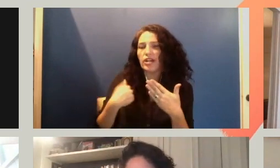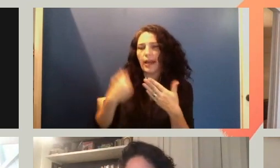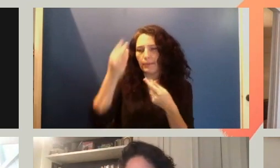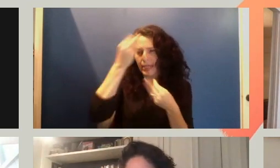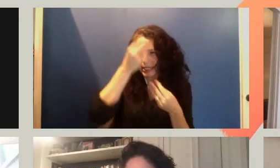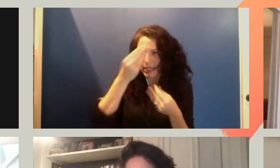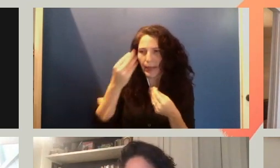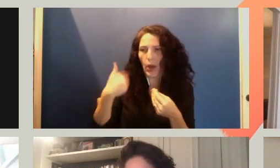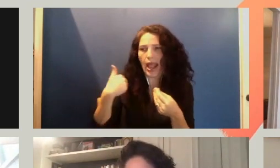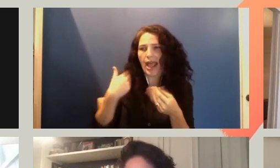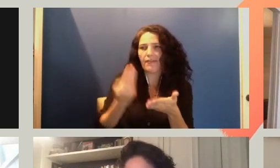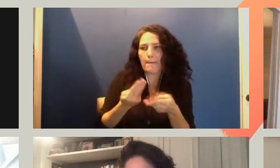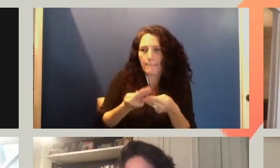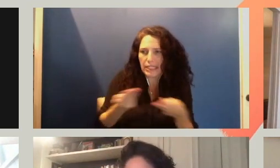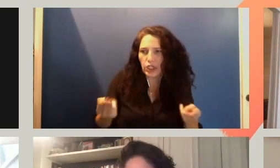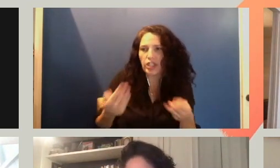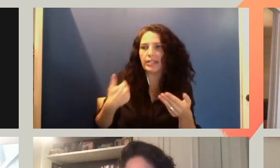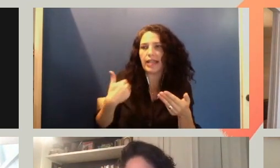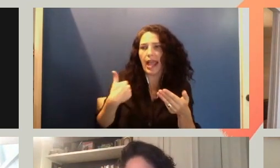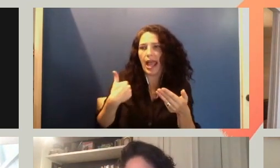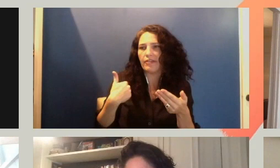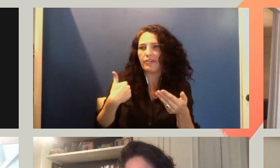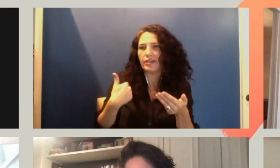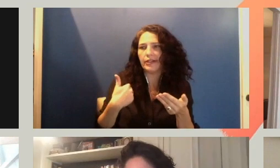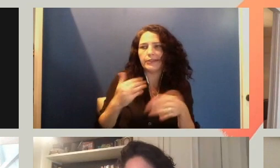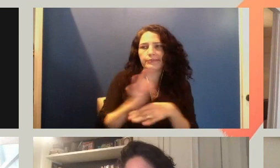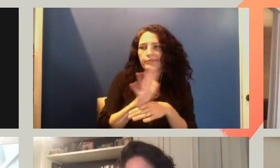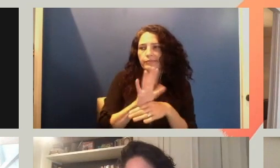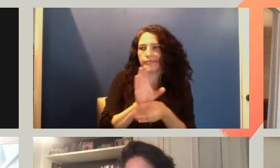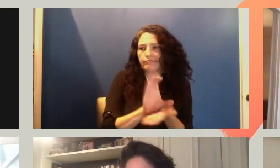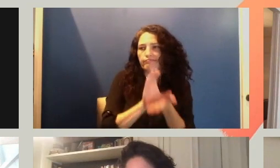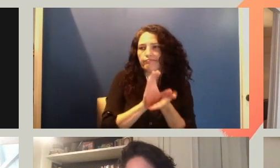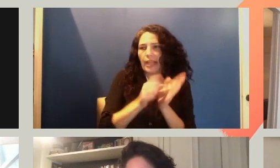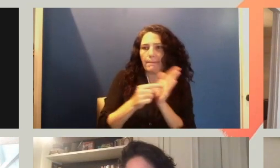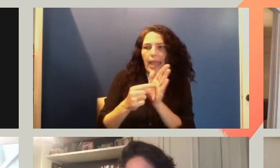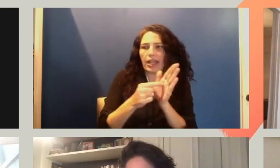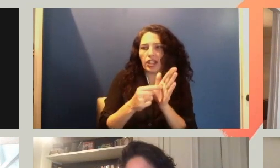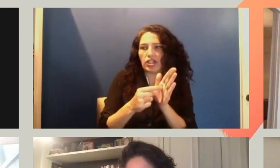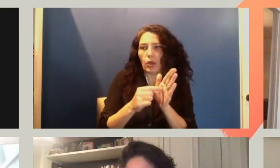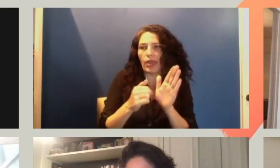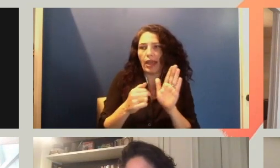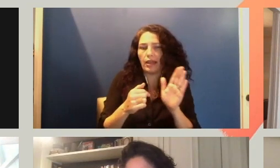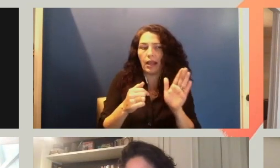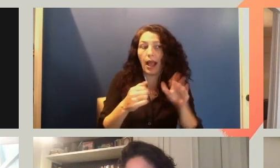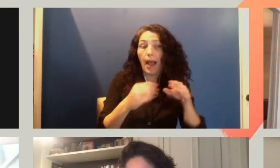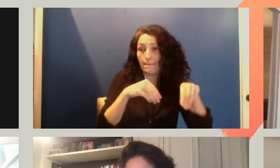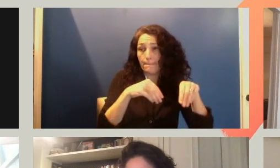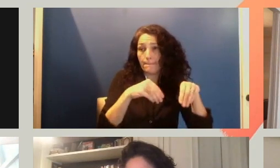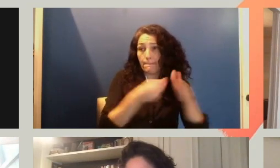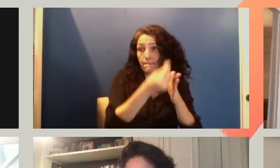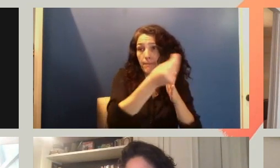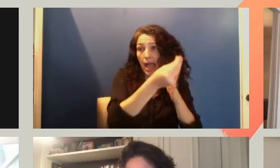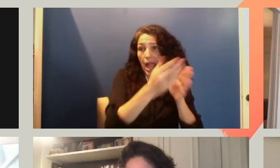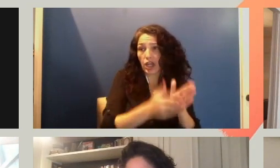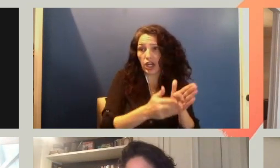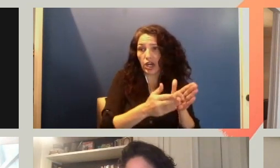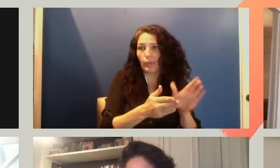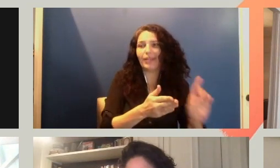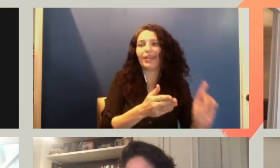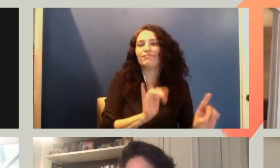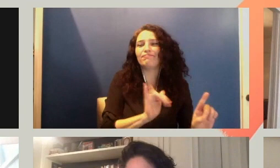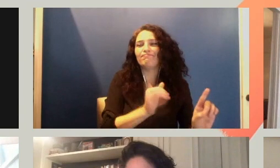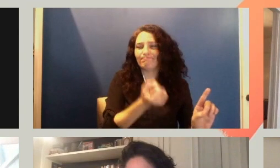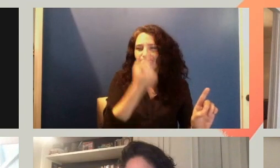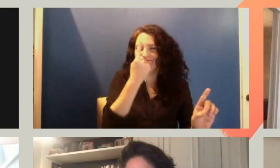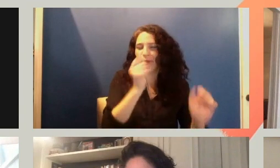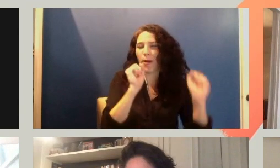I have the package that, you know, a buyer could look at and say, maybe the light bulb will go off. Maybe